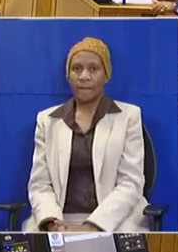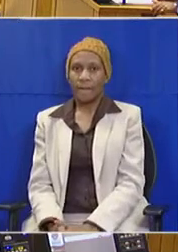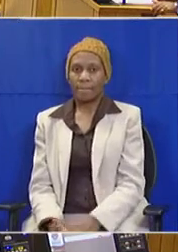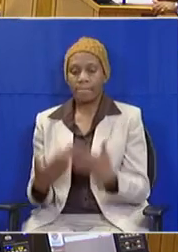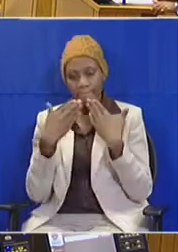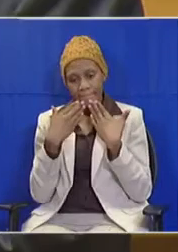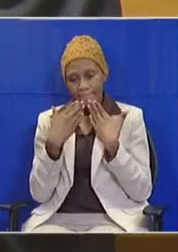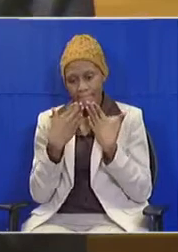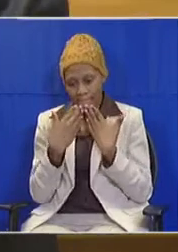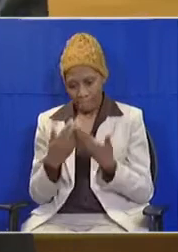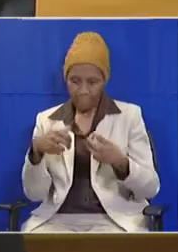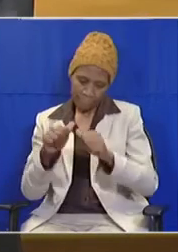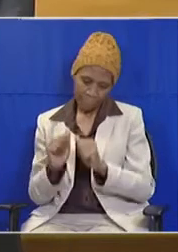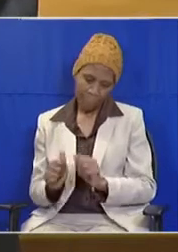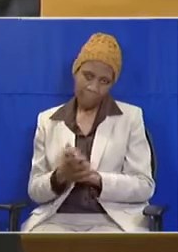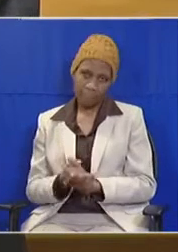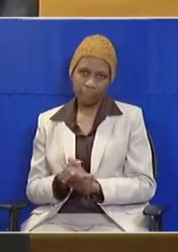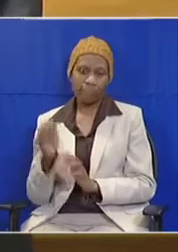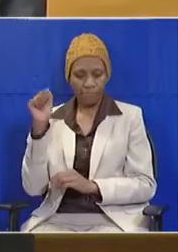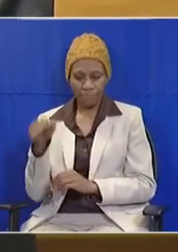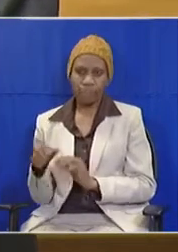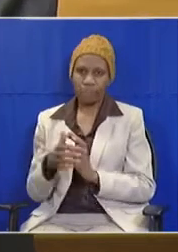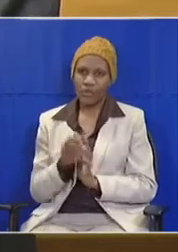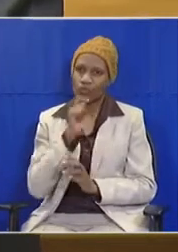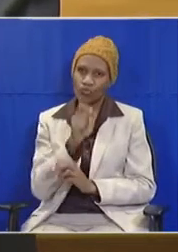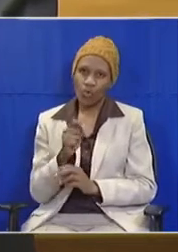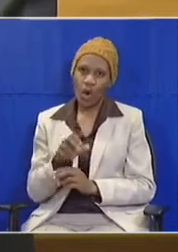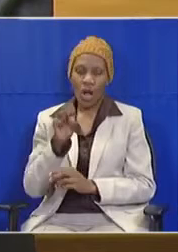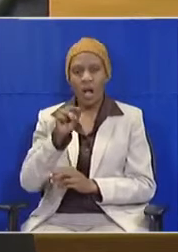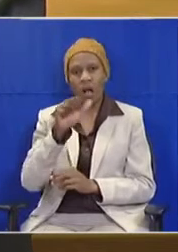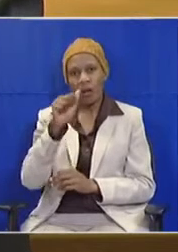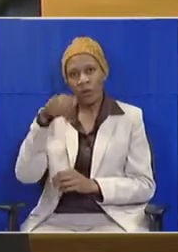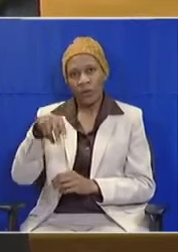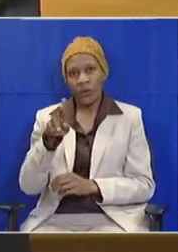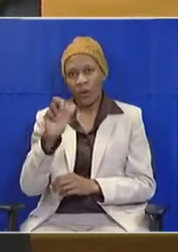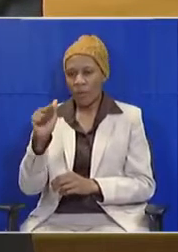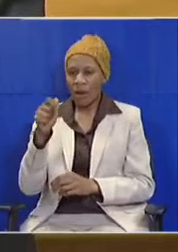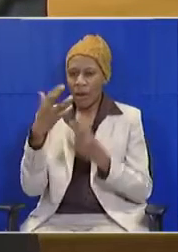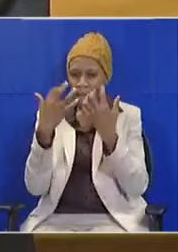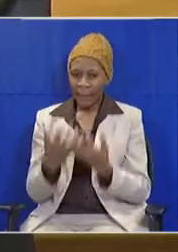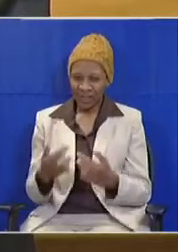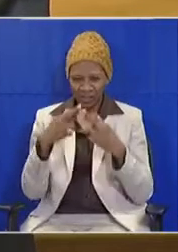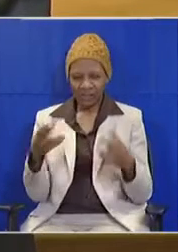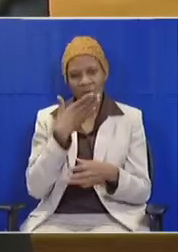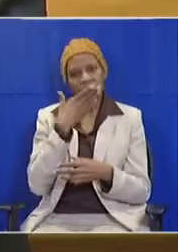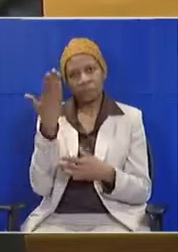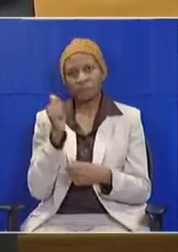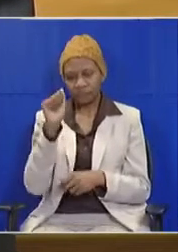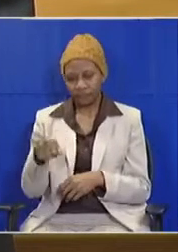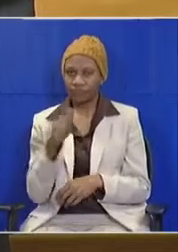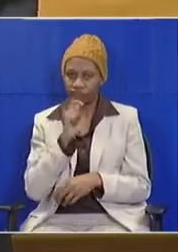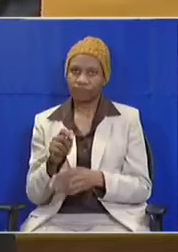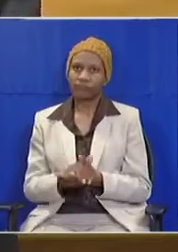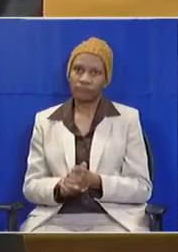very much, Honourable Chair. Indeed, it's true that SAPRA is under tremendous pressure, not only in terms